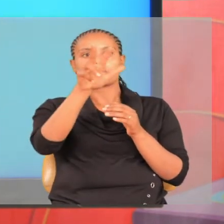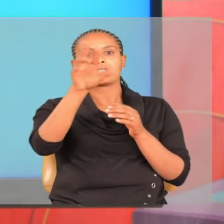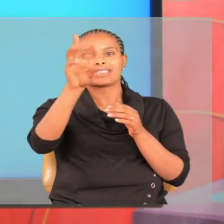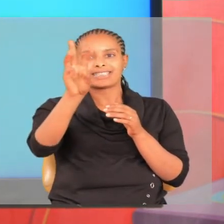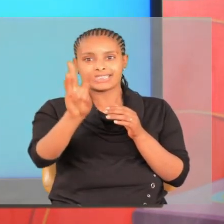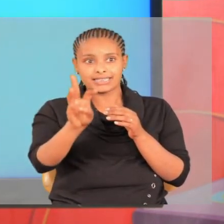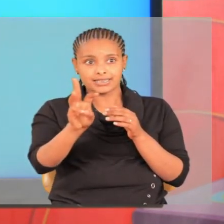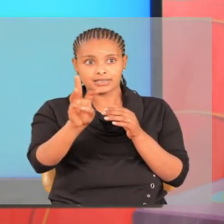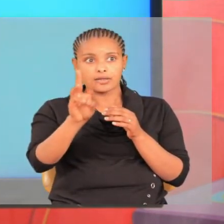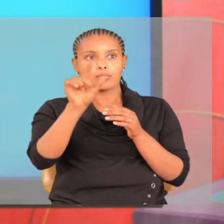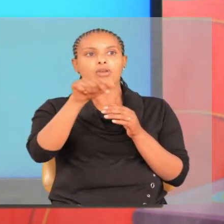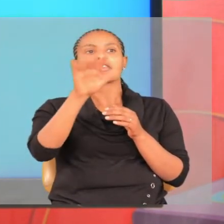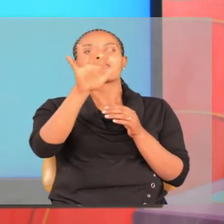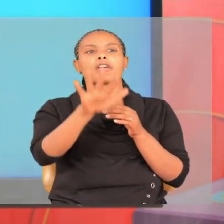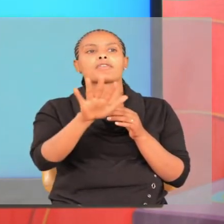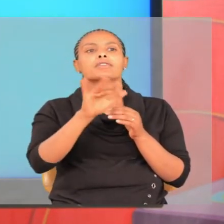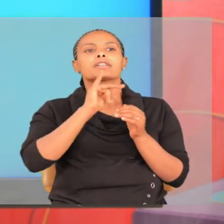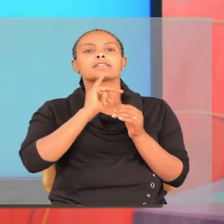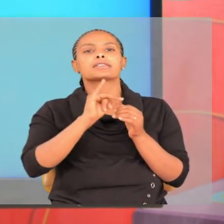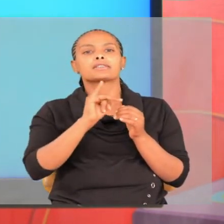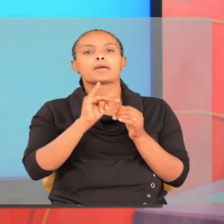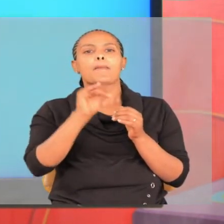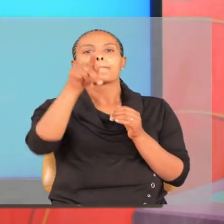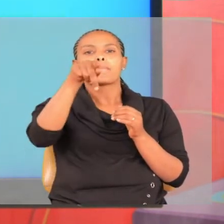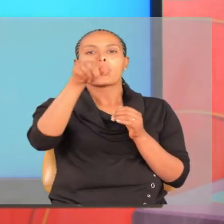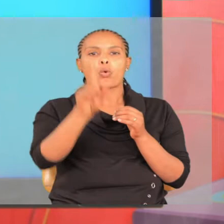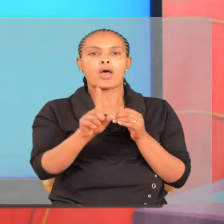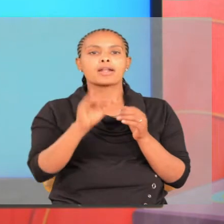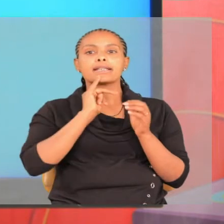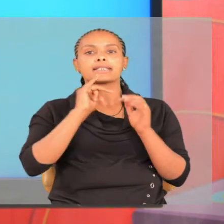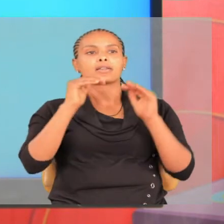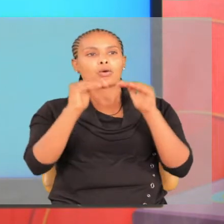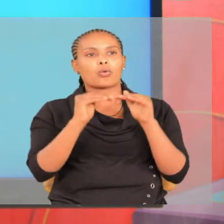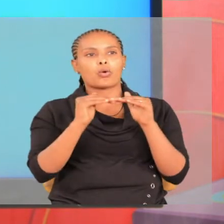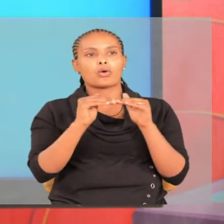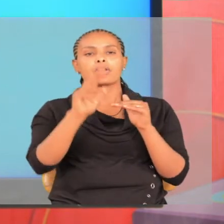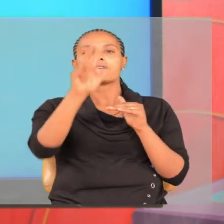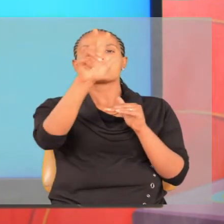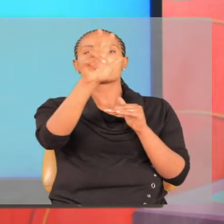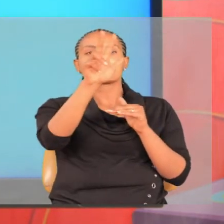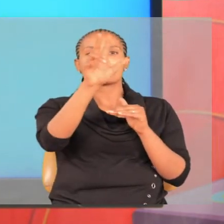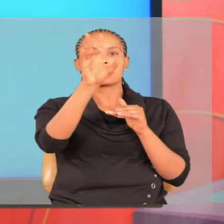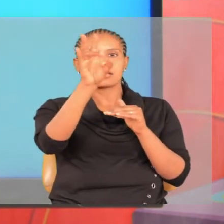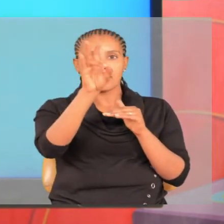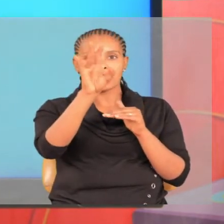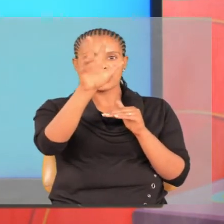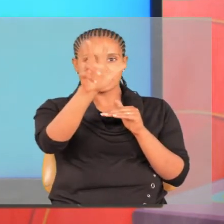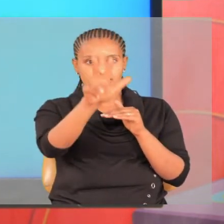minus 26.5 is P1 equal